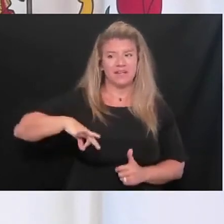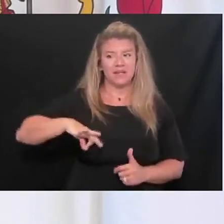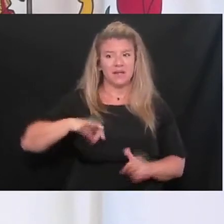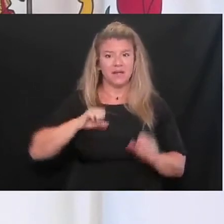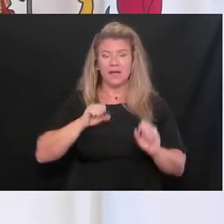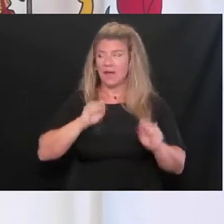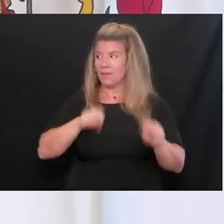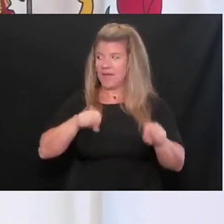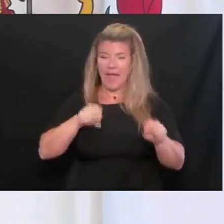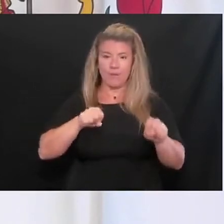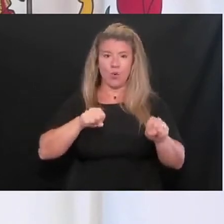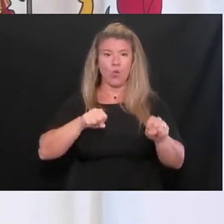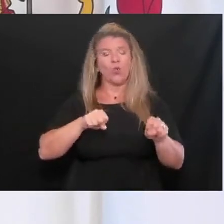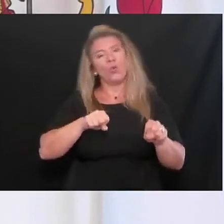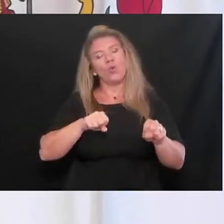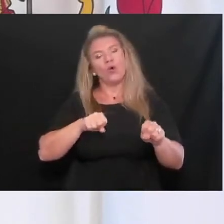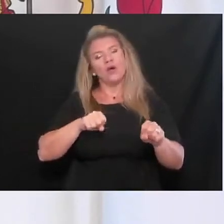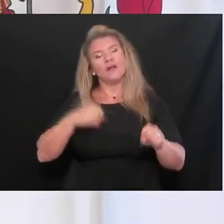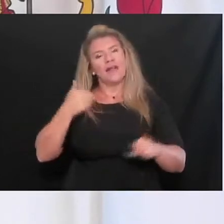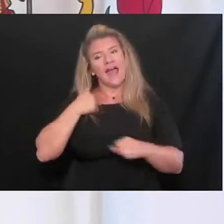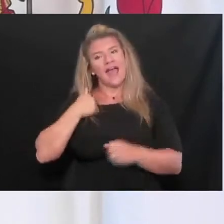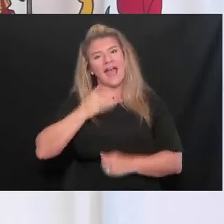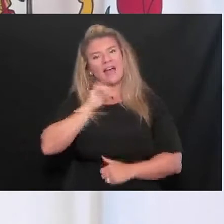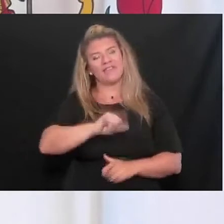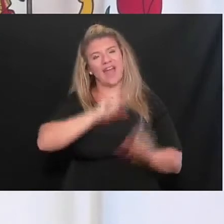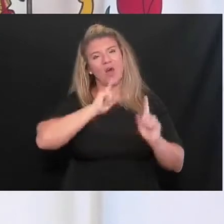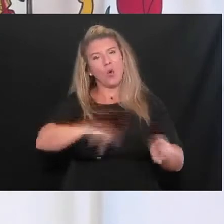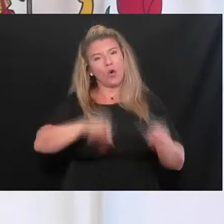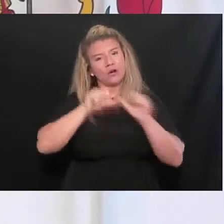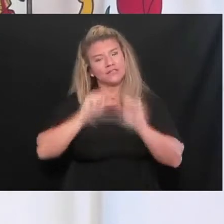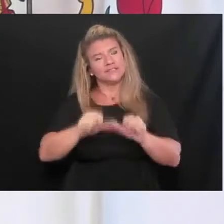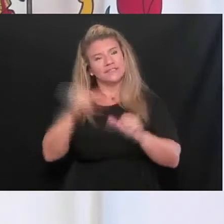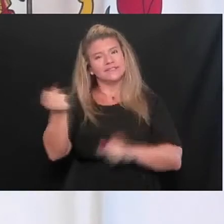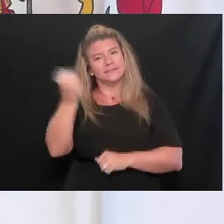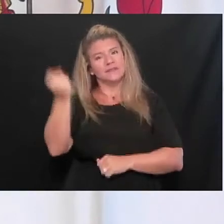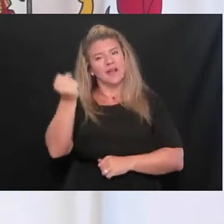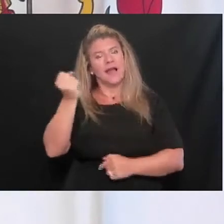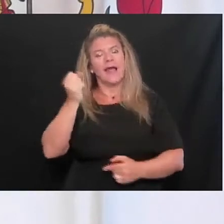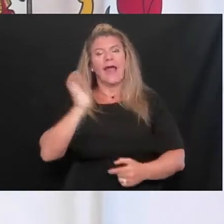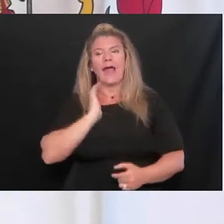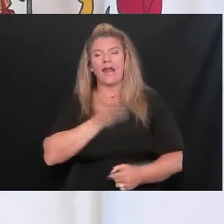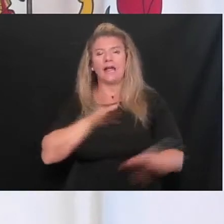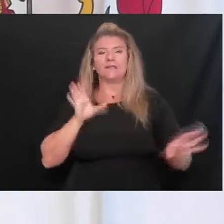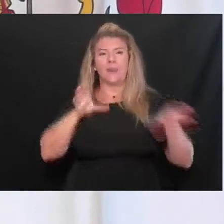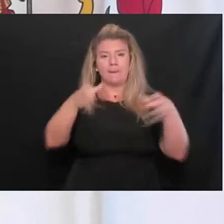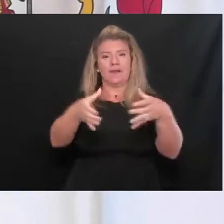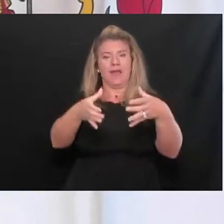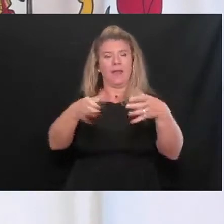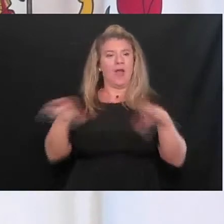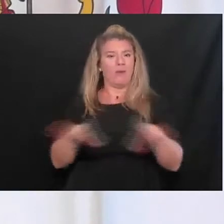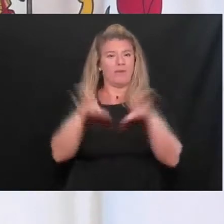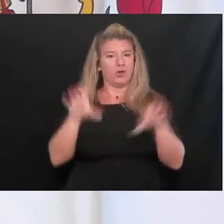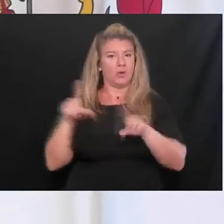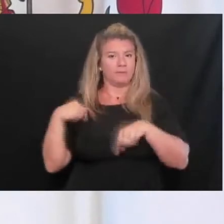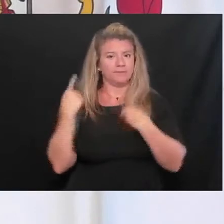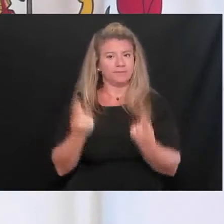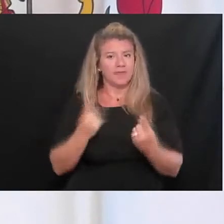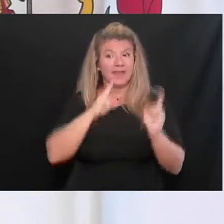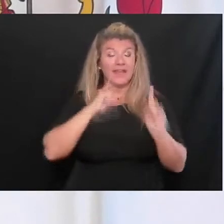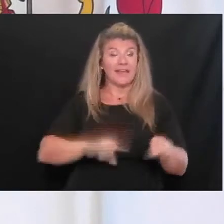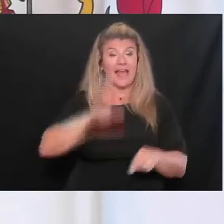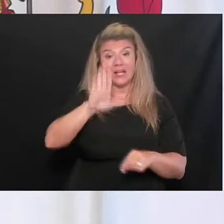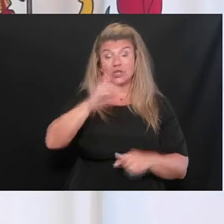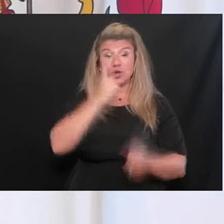able to have that order stay in effect and have us come to you like we've done and answer your questions